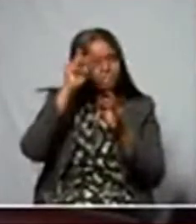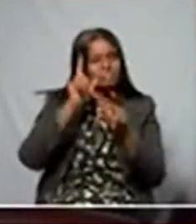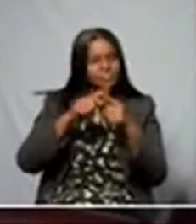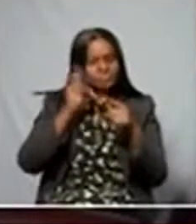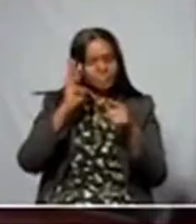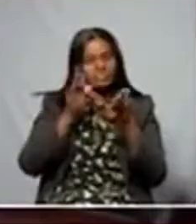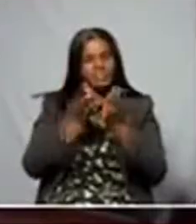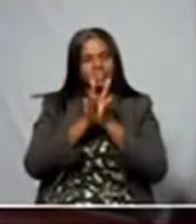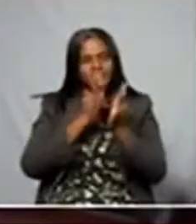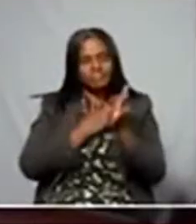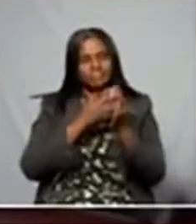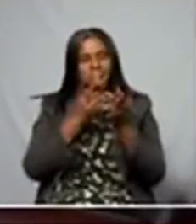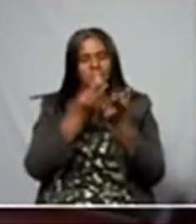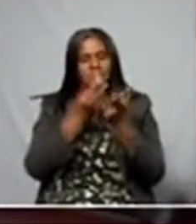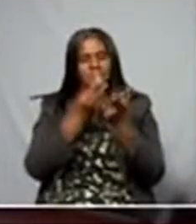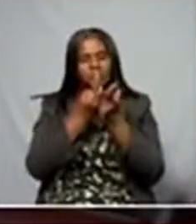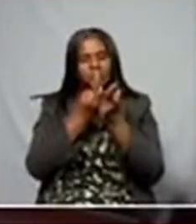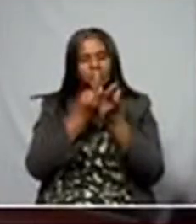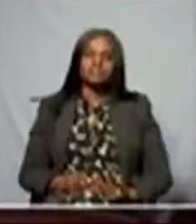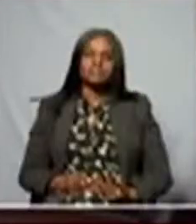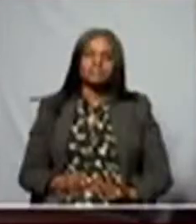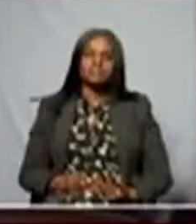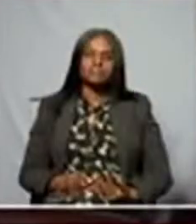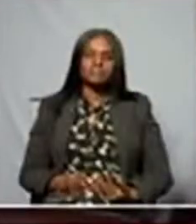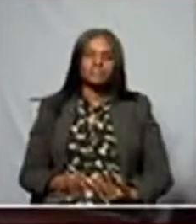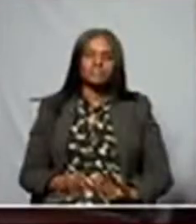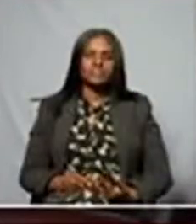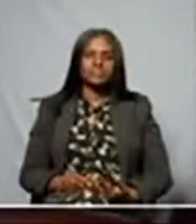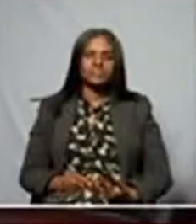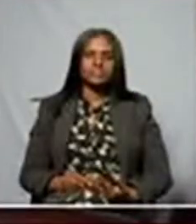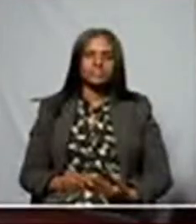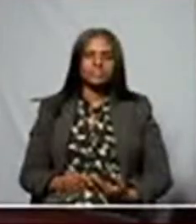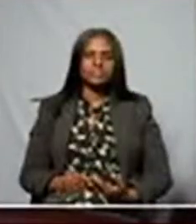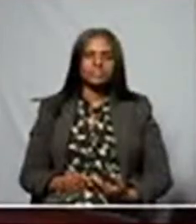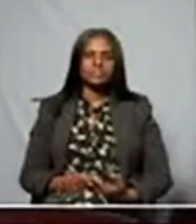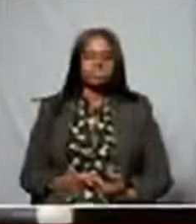principal accountant just to give us the. Thank you, Chair.